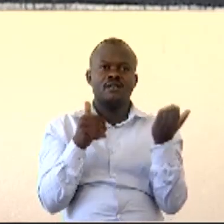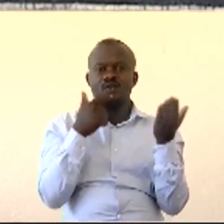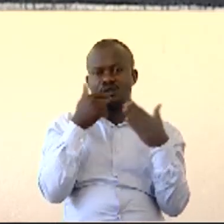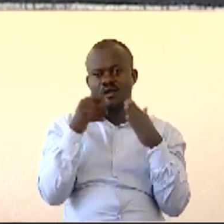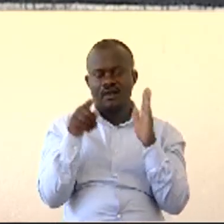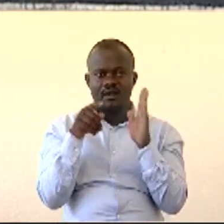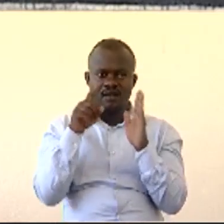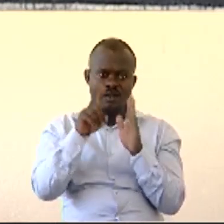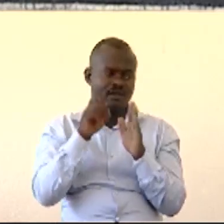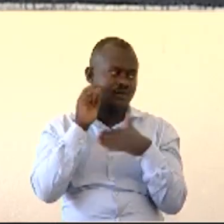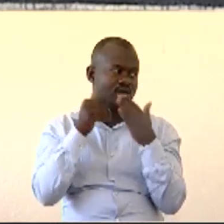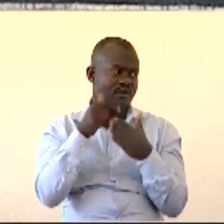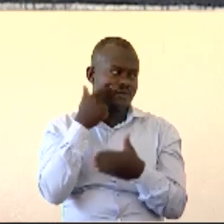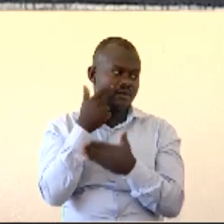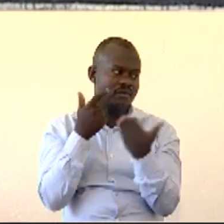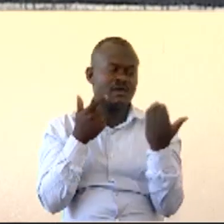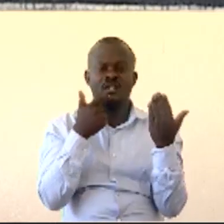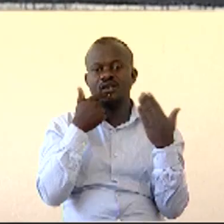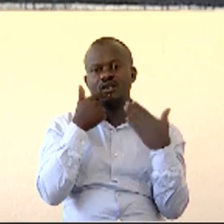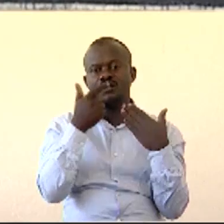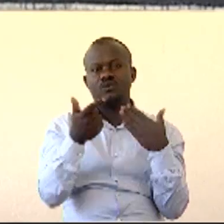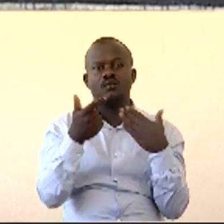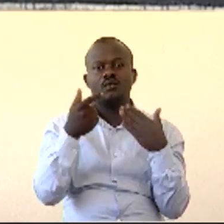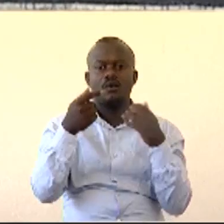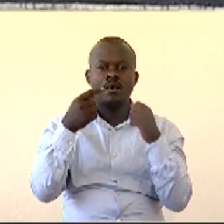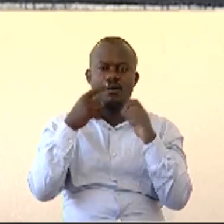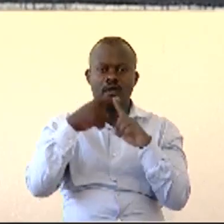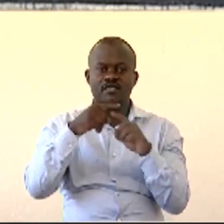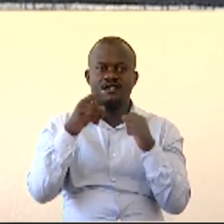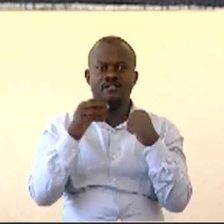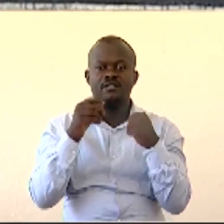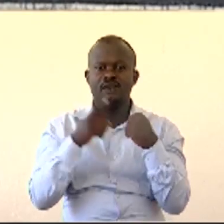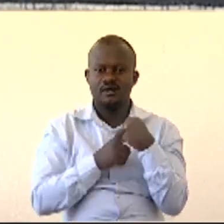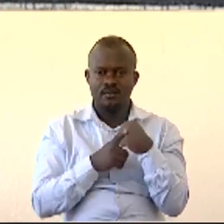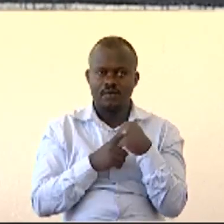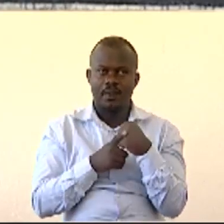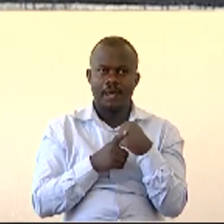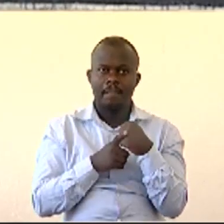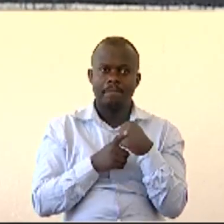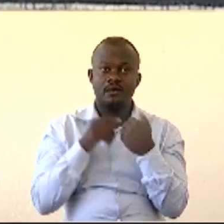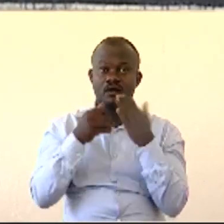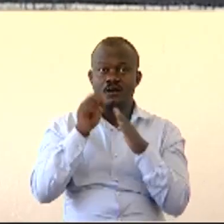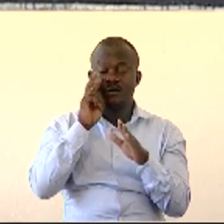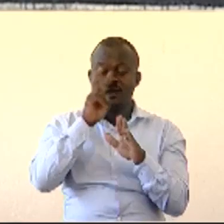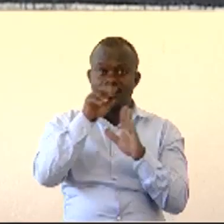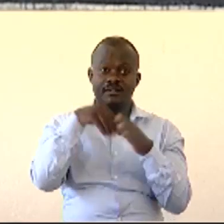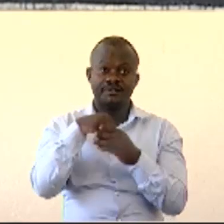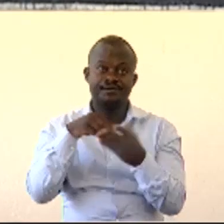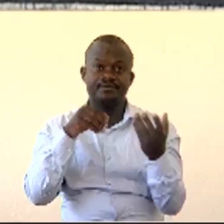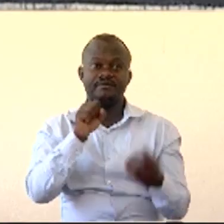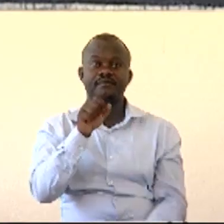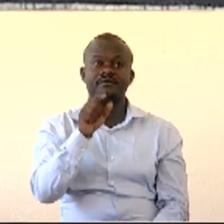X will be equaling to +6. You can also look at part D,